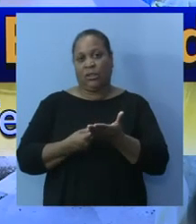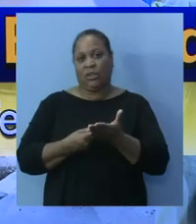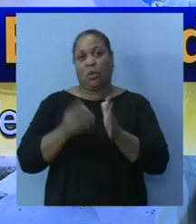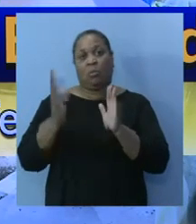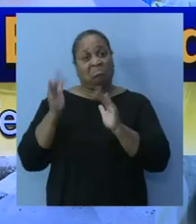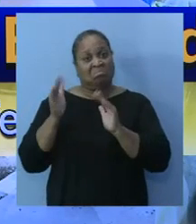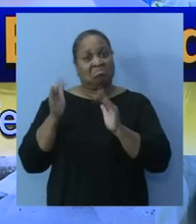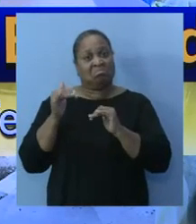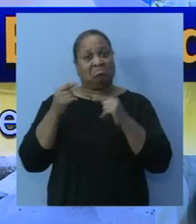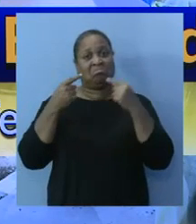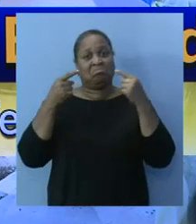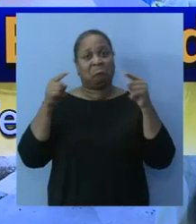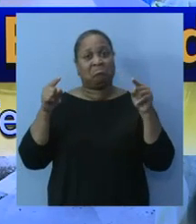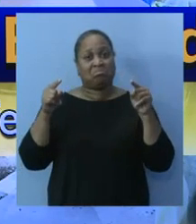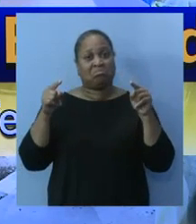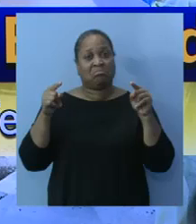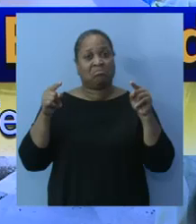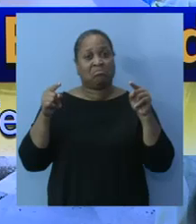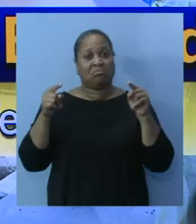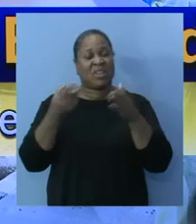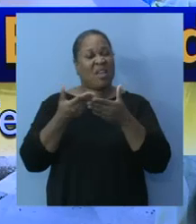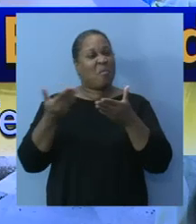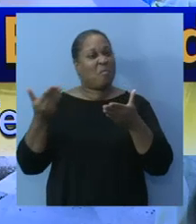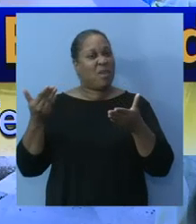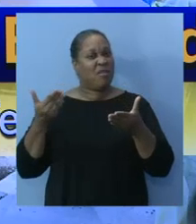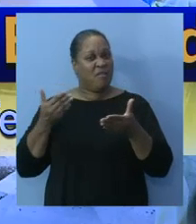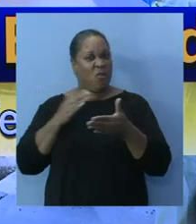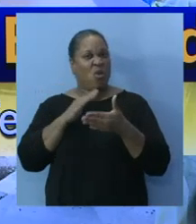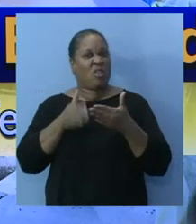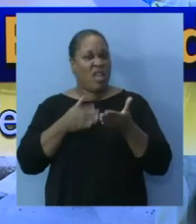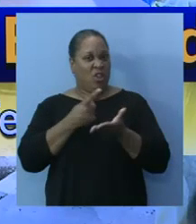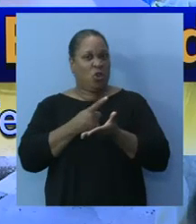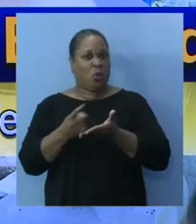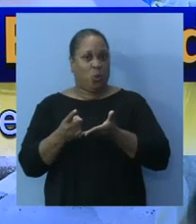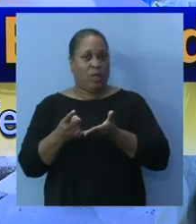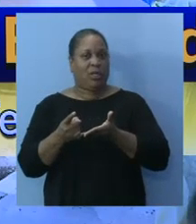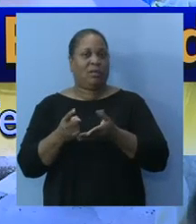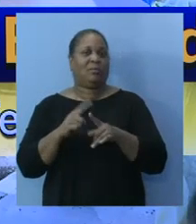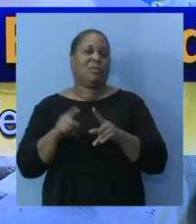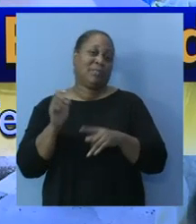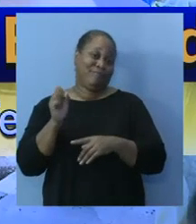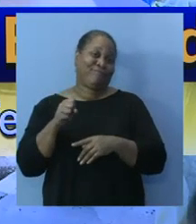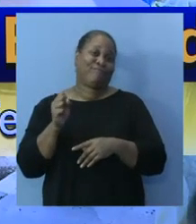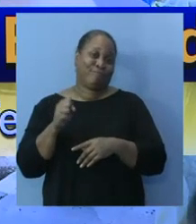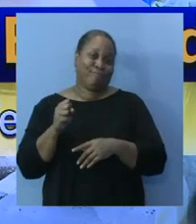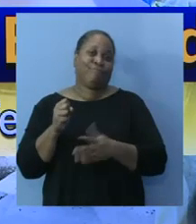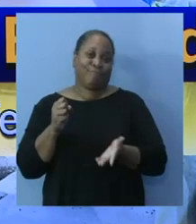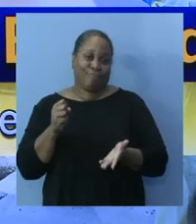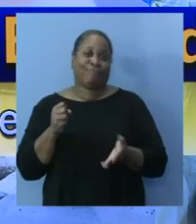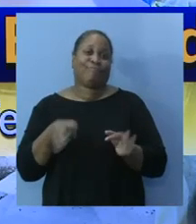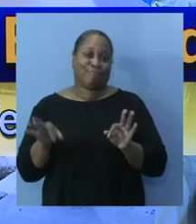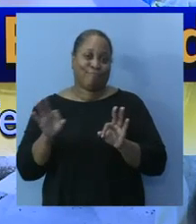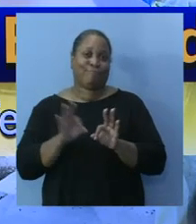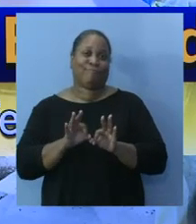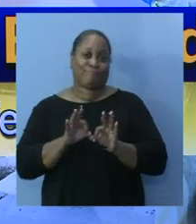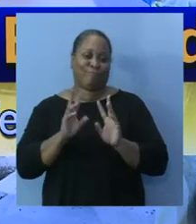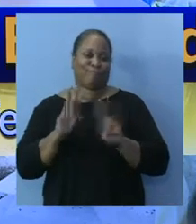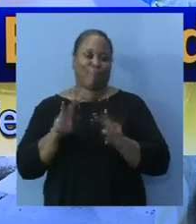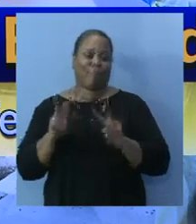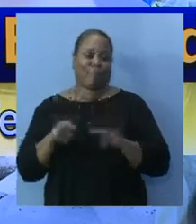on that certainly before the end of the week. But it is certainly something that is important that we're looking at.